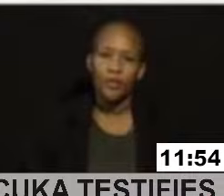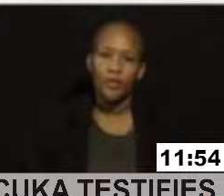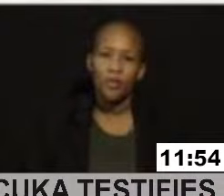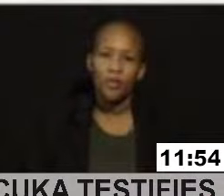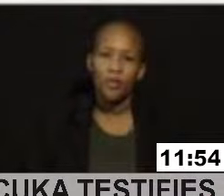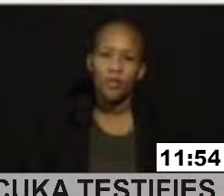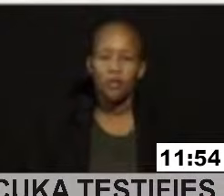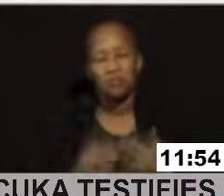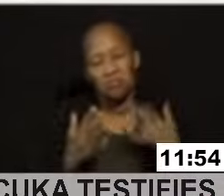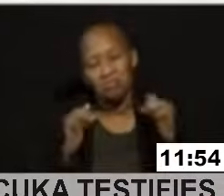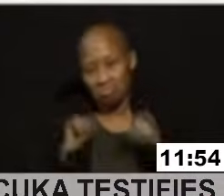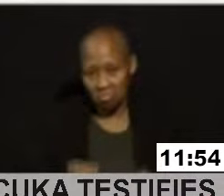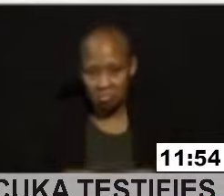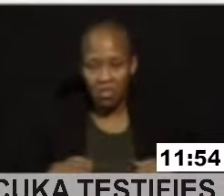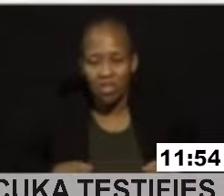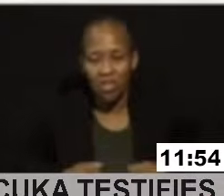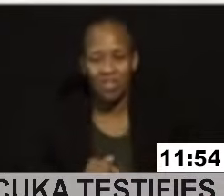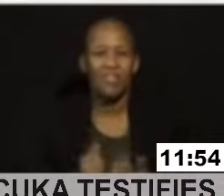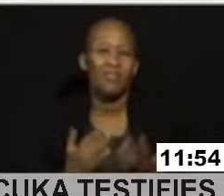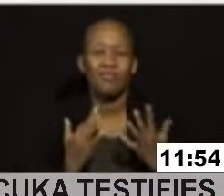those tensions were there.